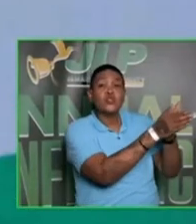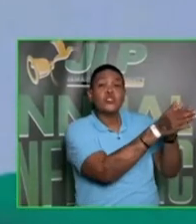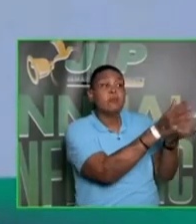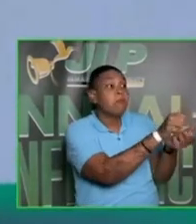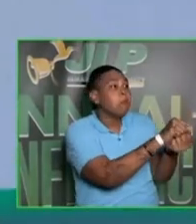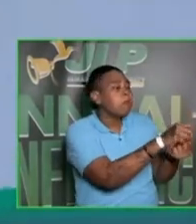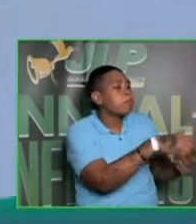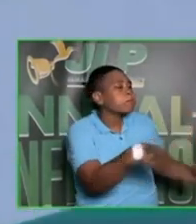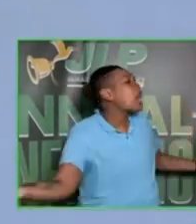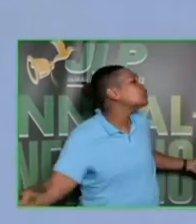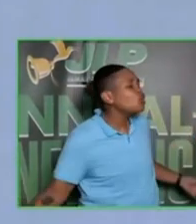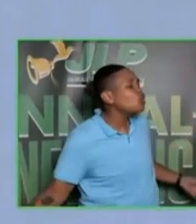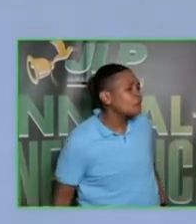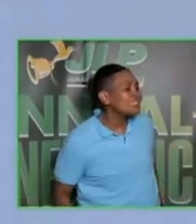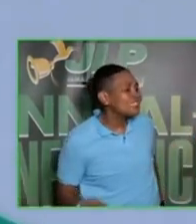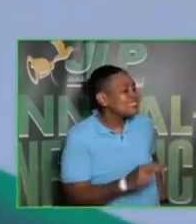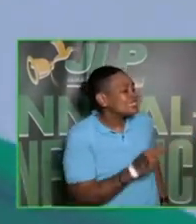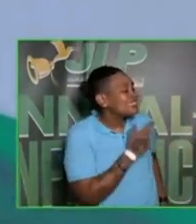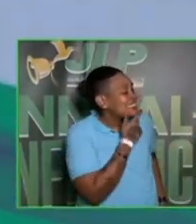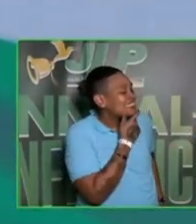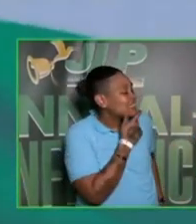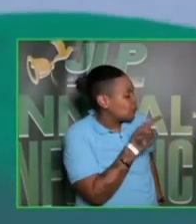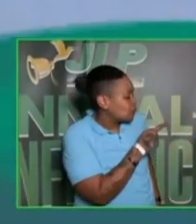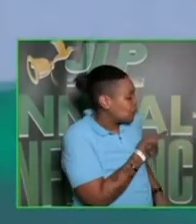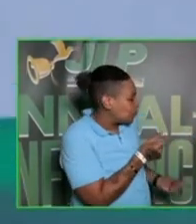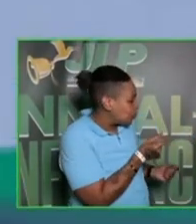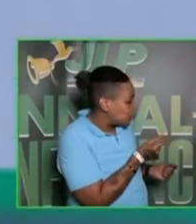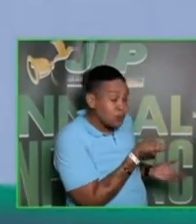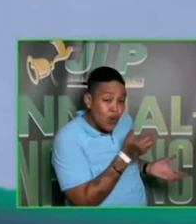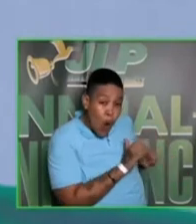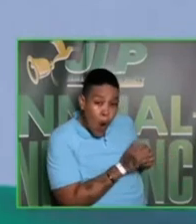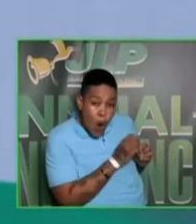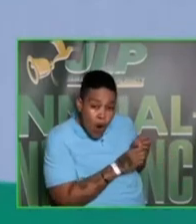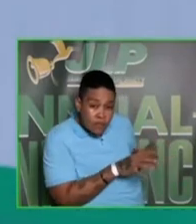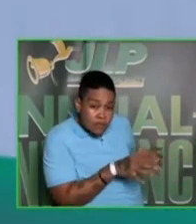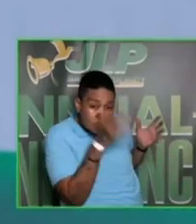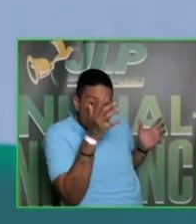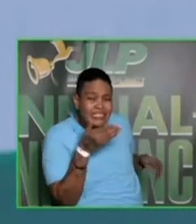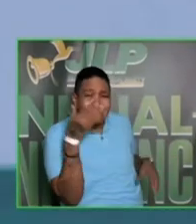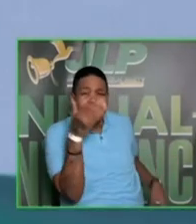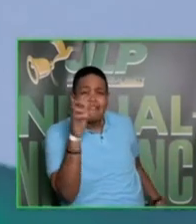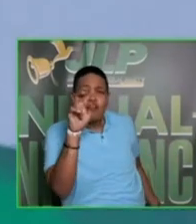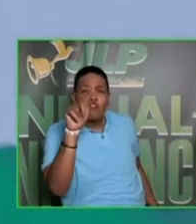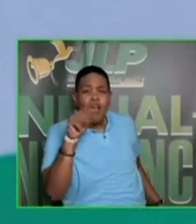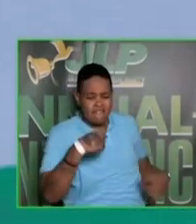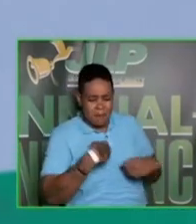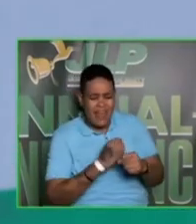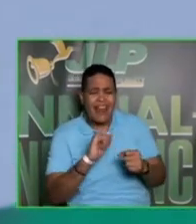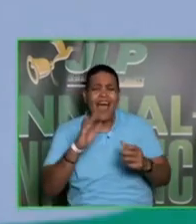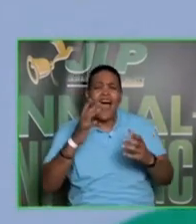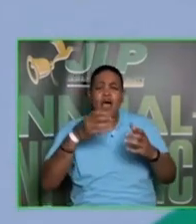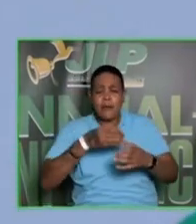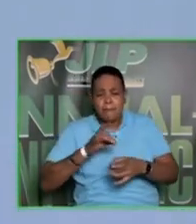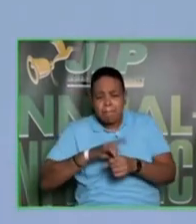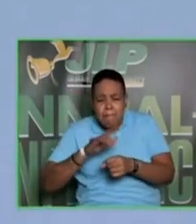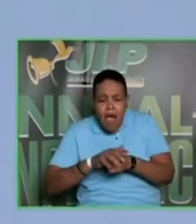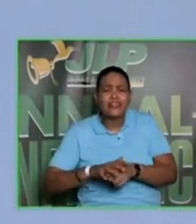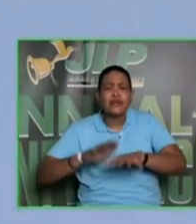such, I have instructed that the waiving of fees for the craft vendors in St. Anne will